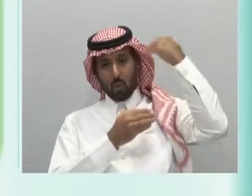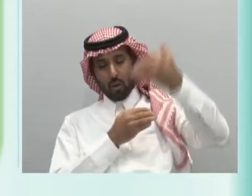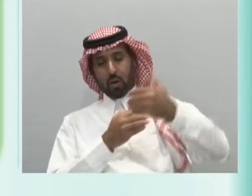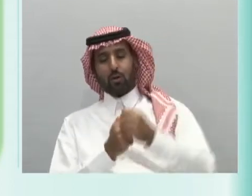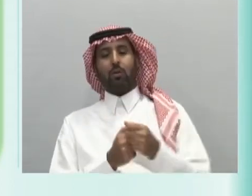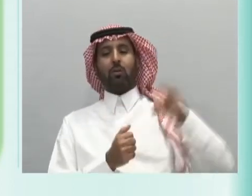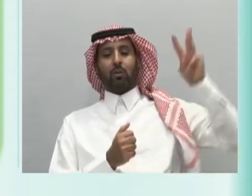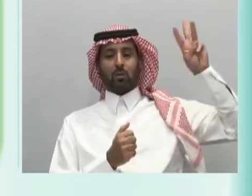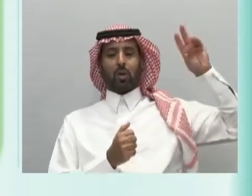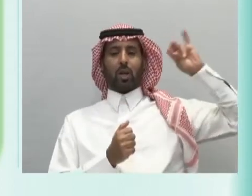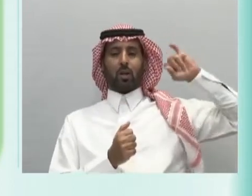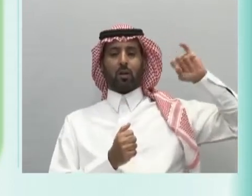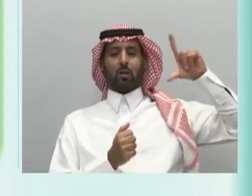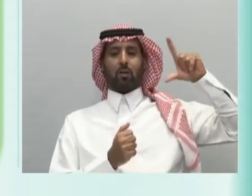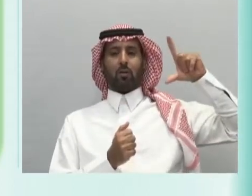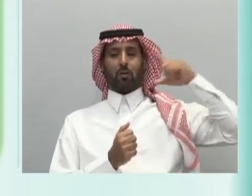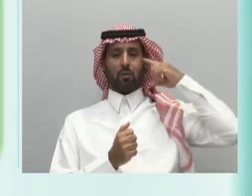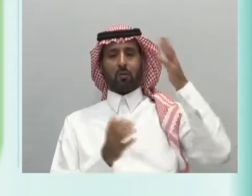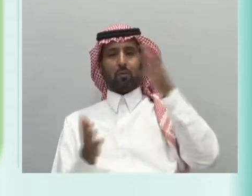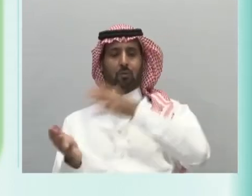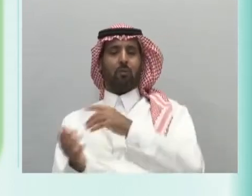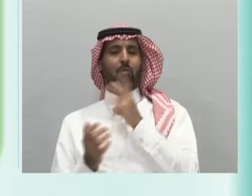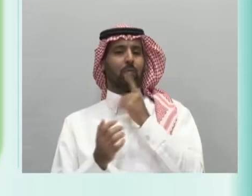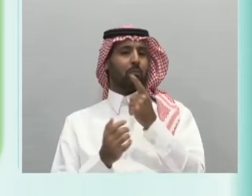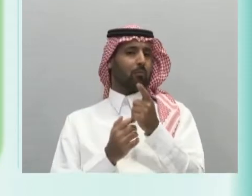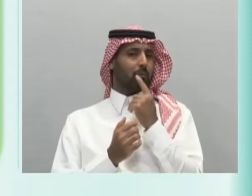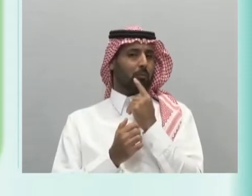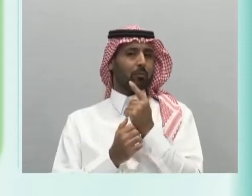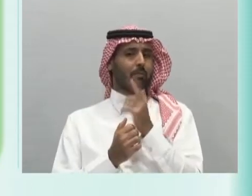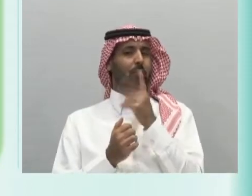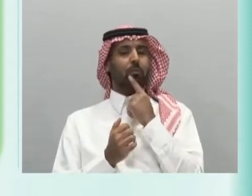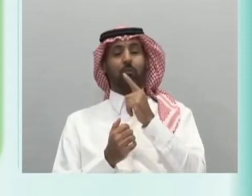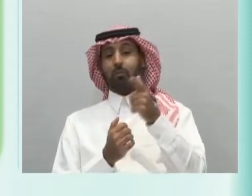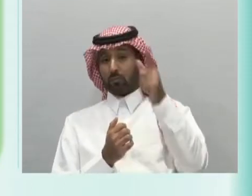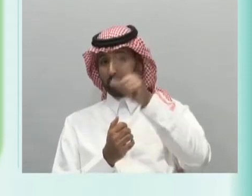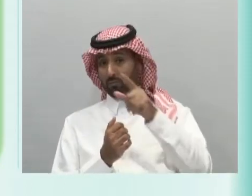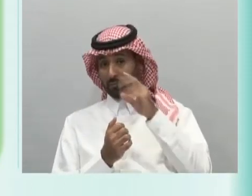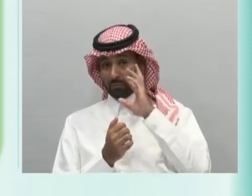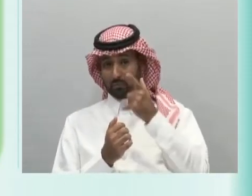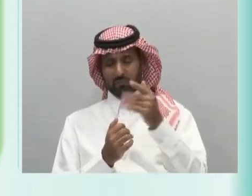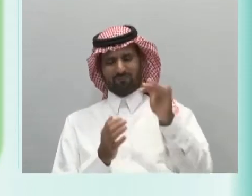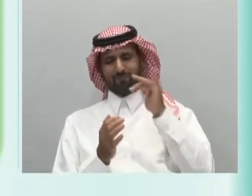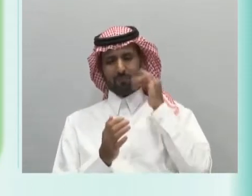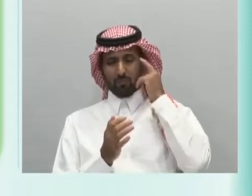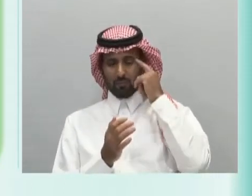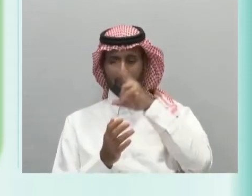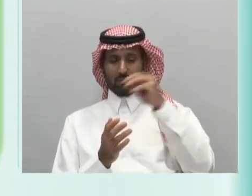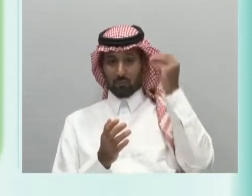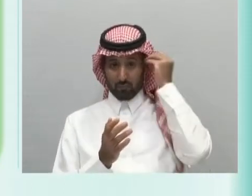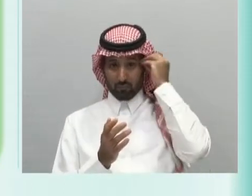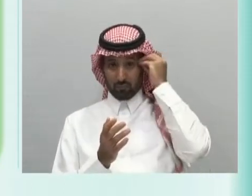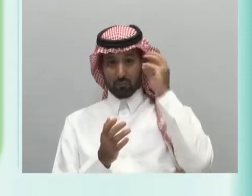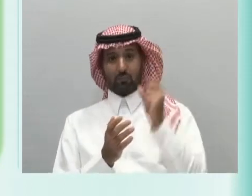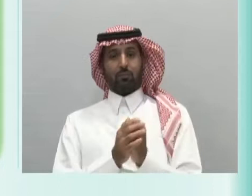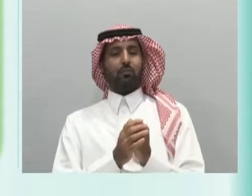them, inshallah, in our next episode. Also, we're going to ask and answer some information questions. How to answer the